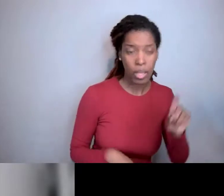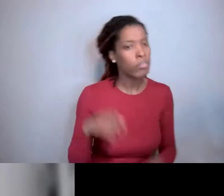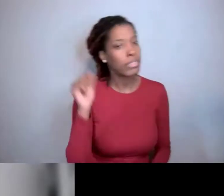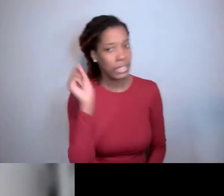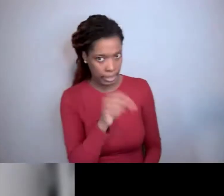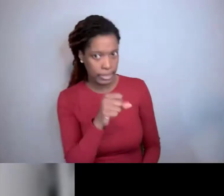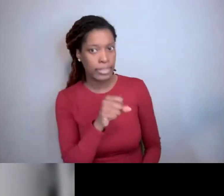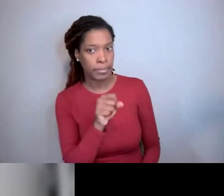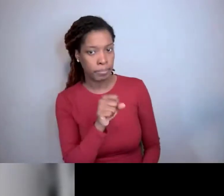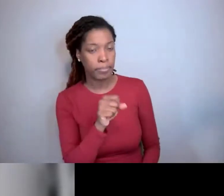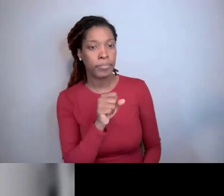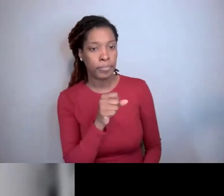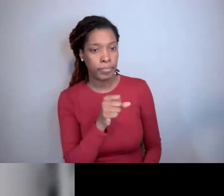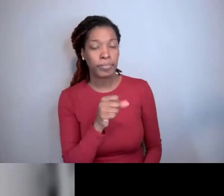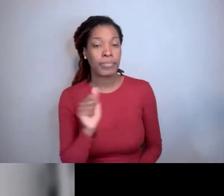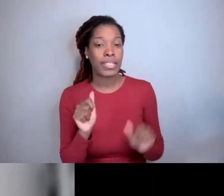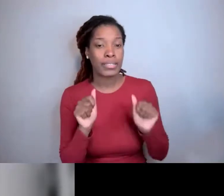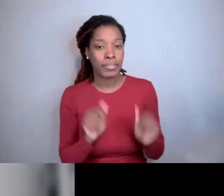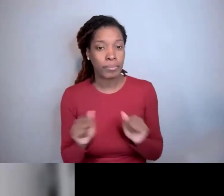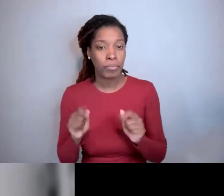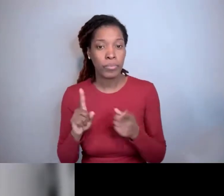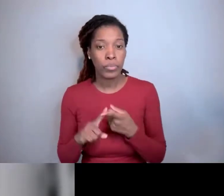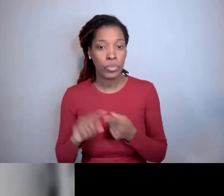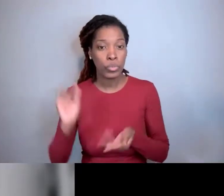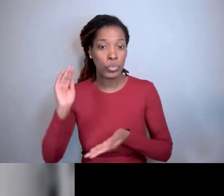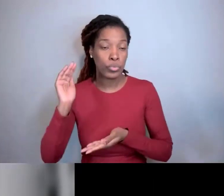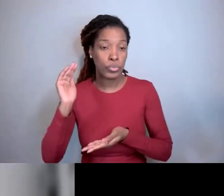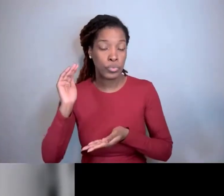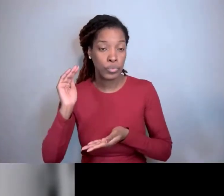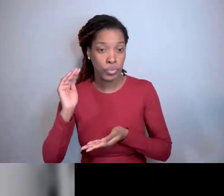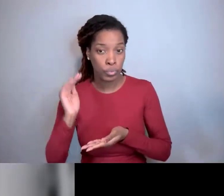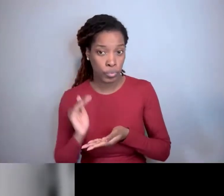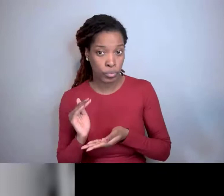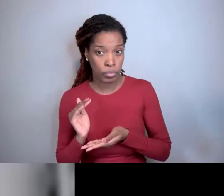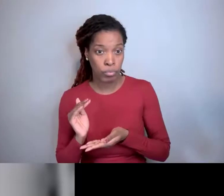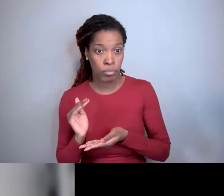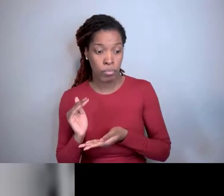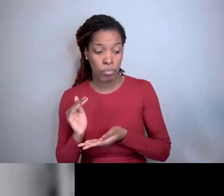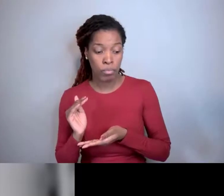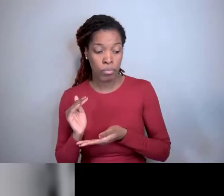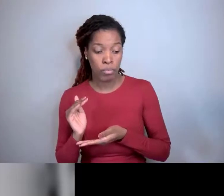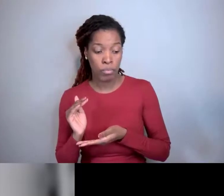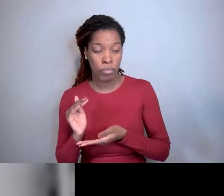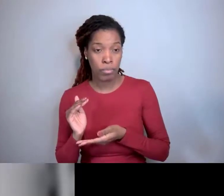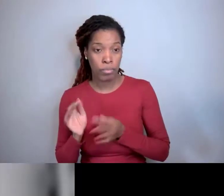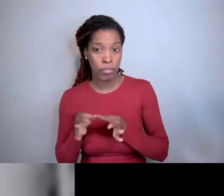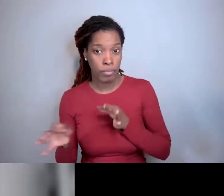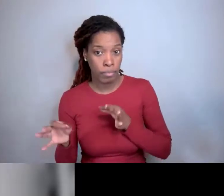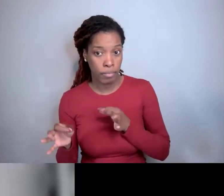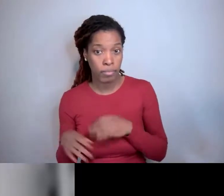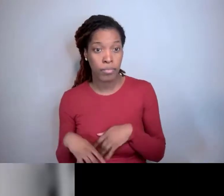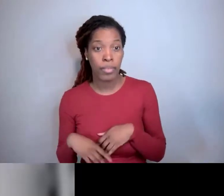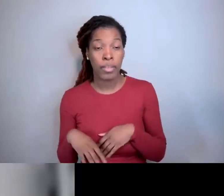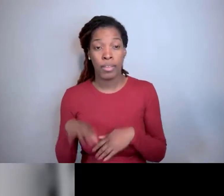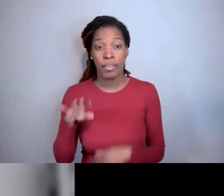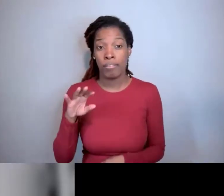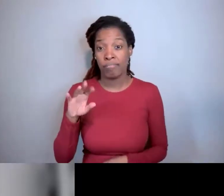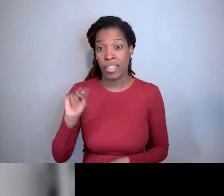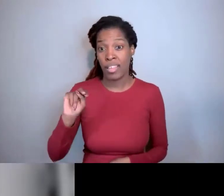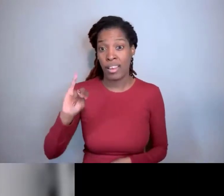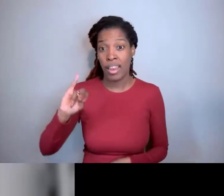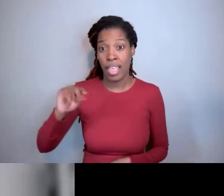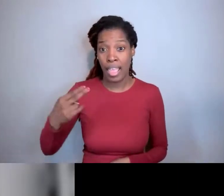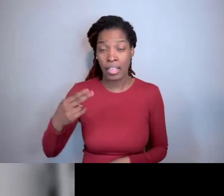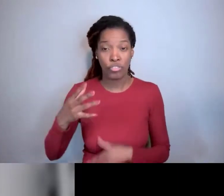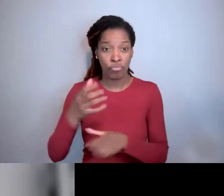an attempt to reduce burden, because a lot of applications, NIH receives 80,000